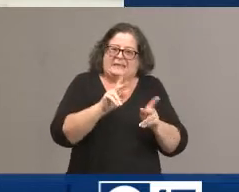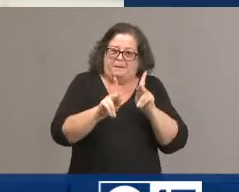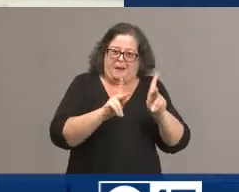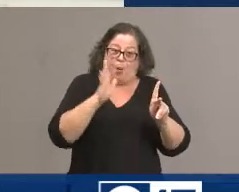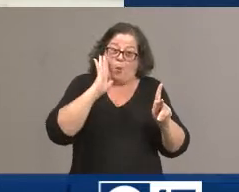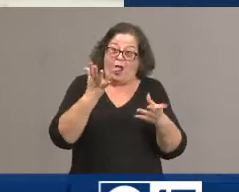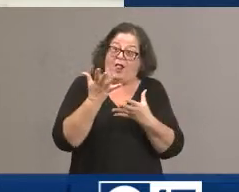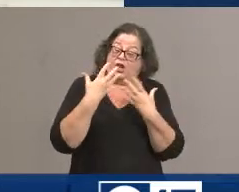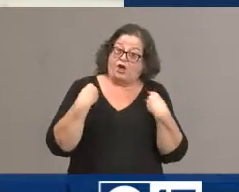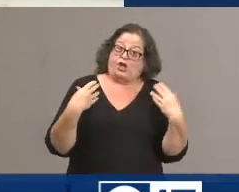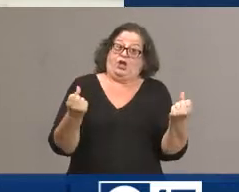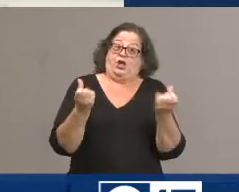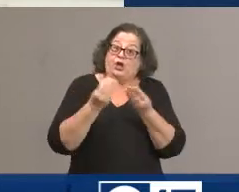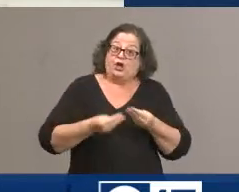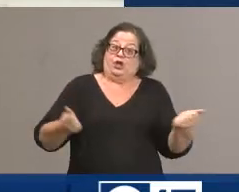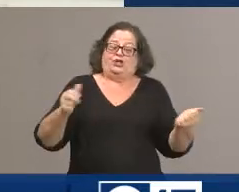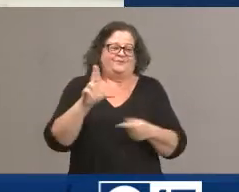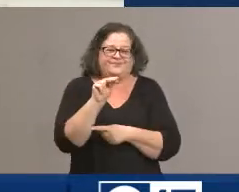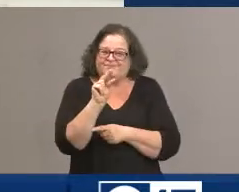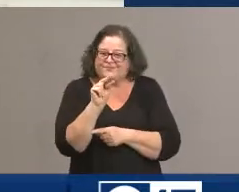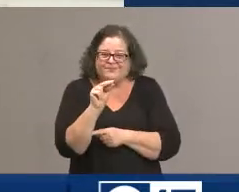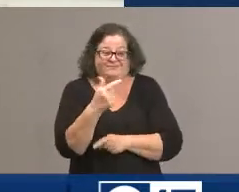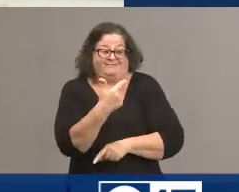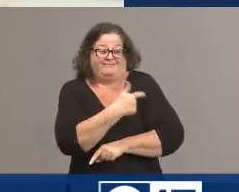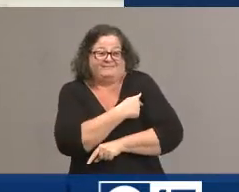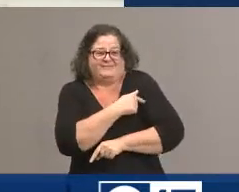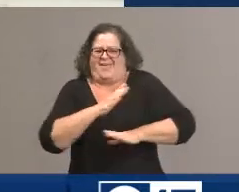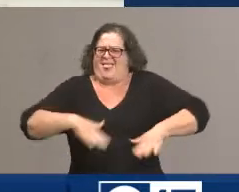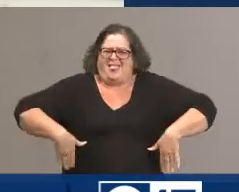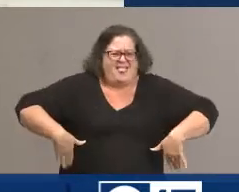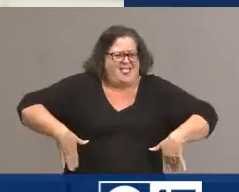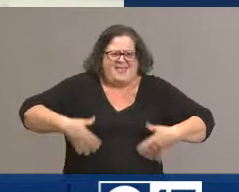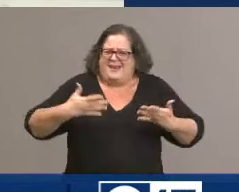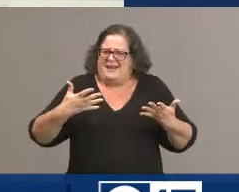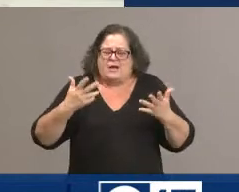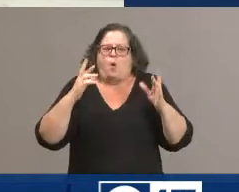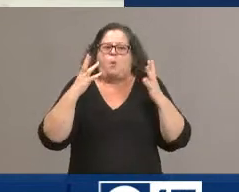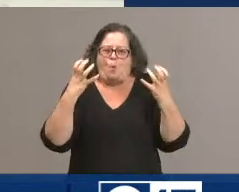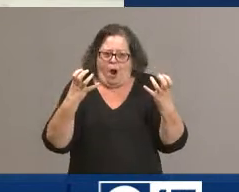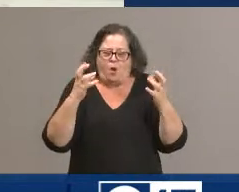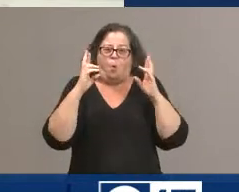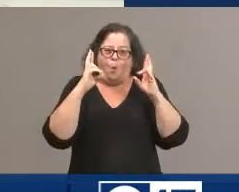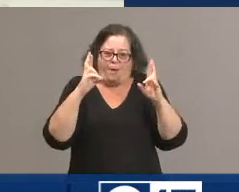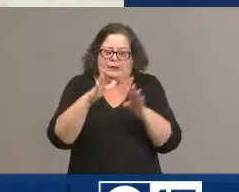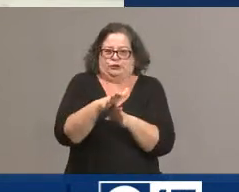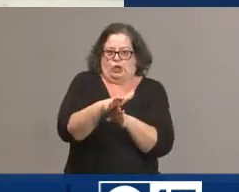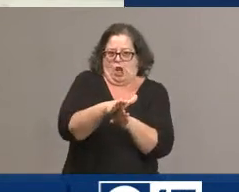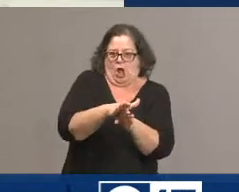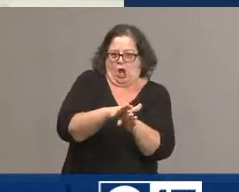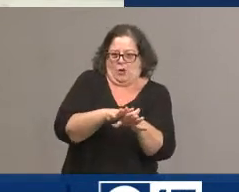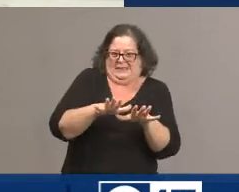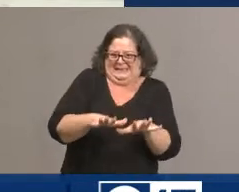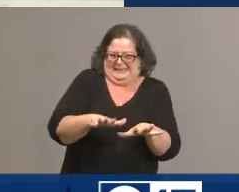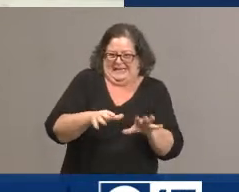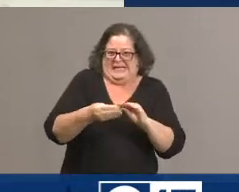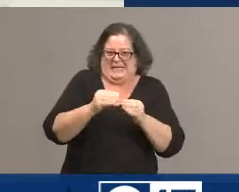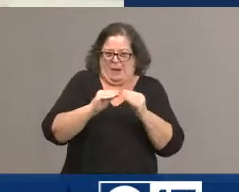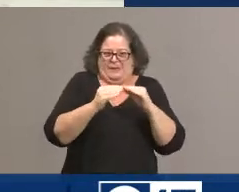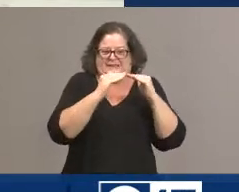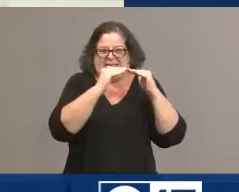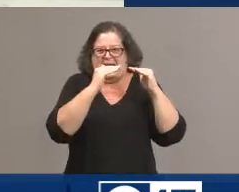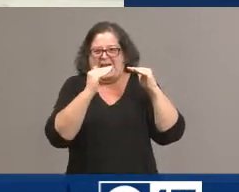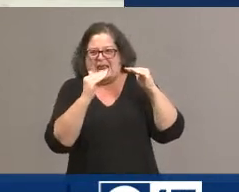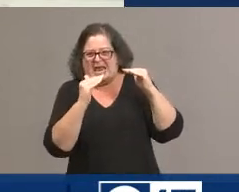it down. We've done that before, and we can do that again at this time. We need to do